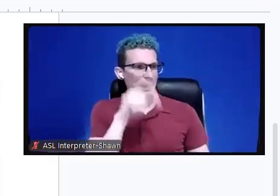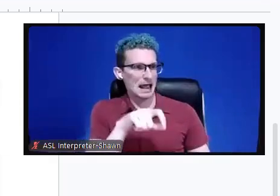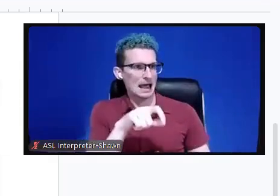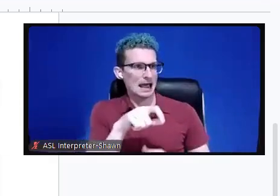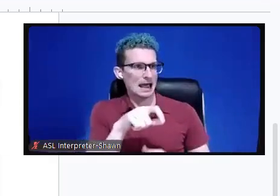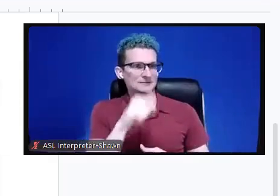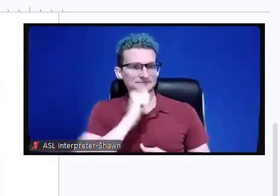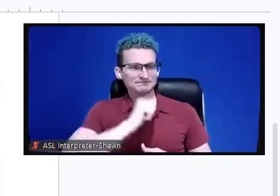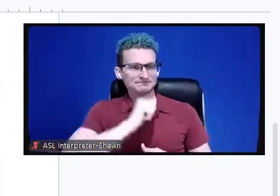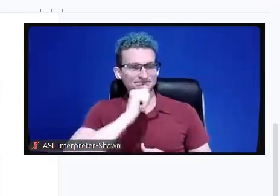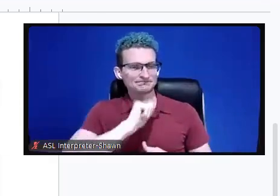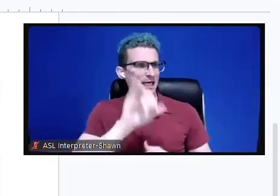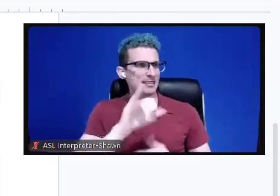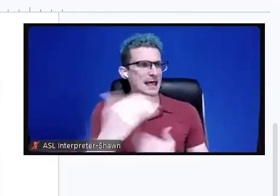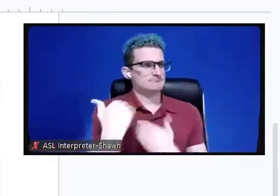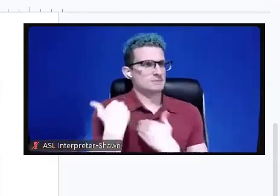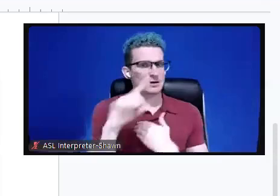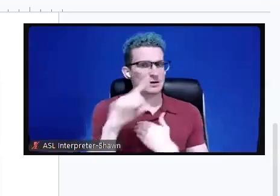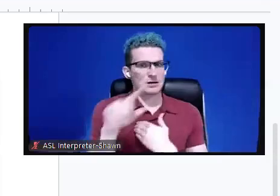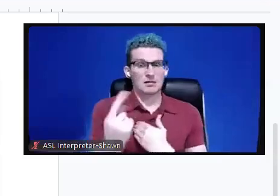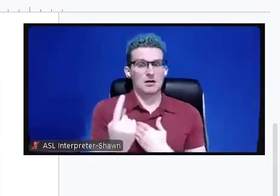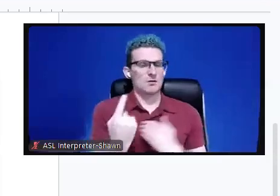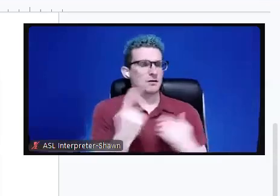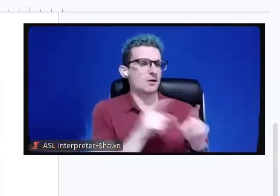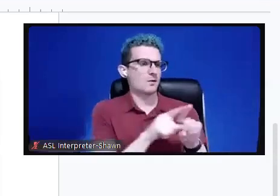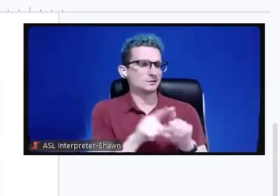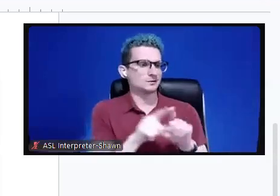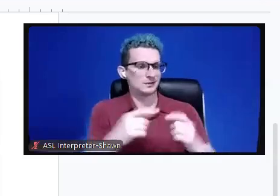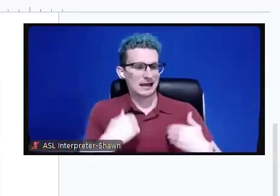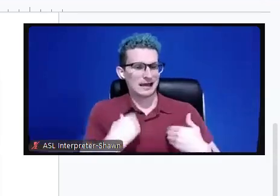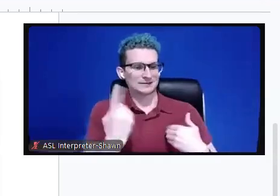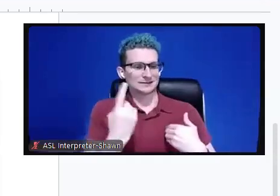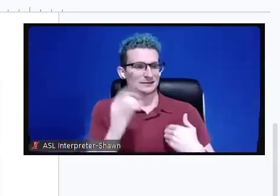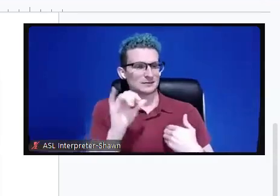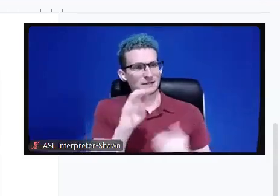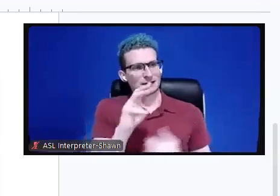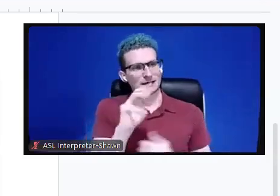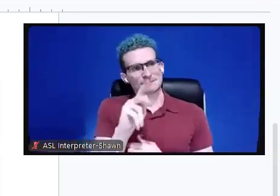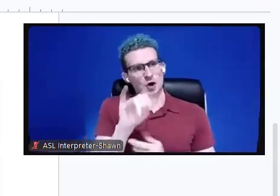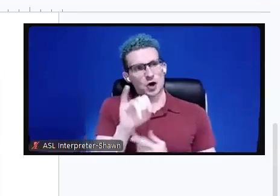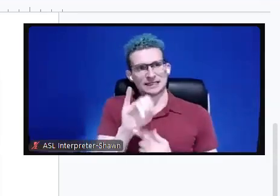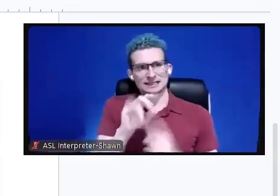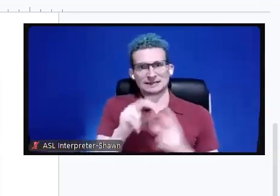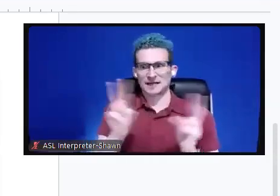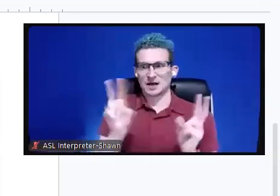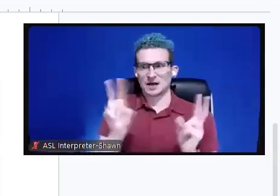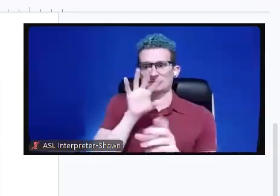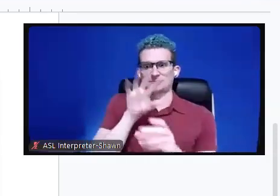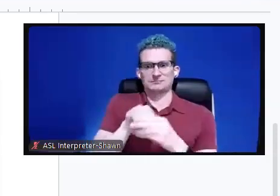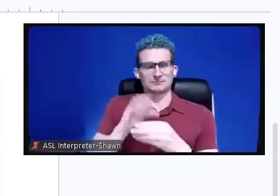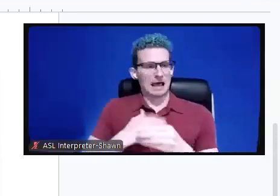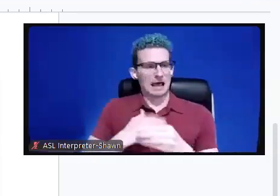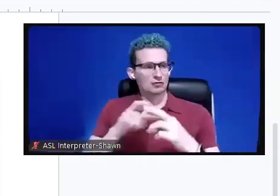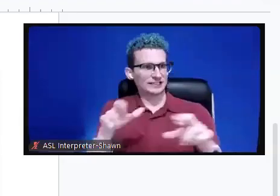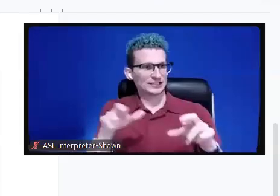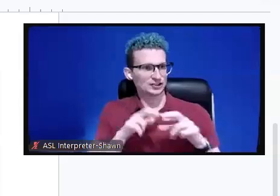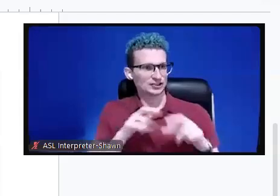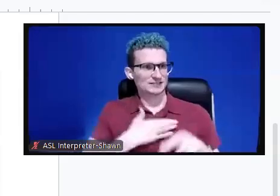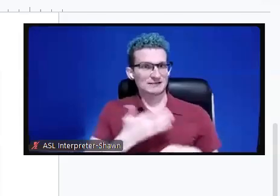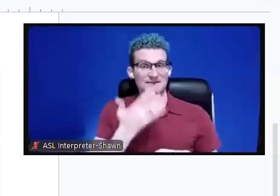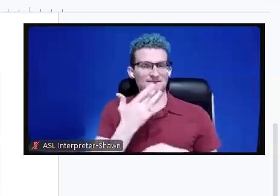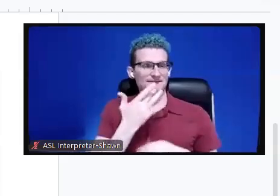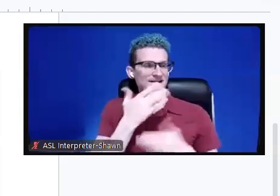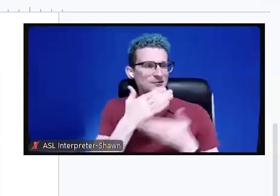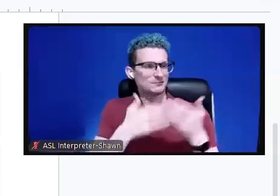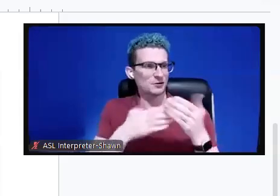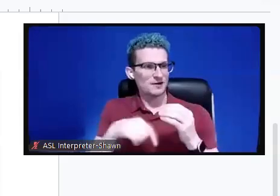somebody like Mari also who is very engaged in our region. I will say that like my favorite thing about them is they went to the most rural part first